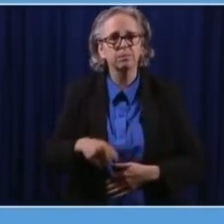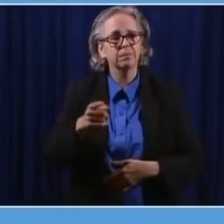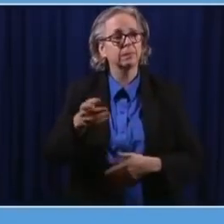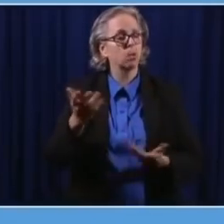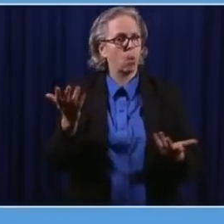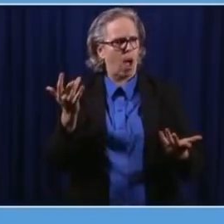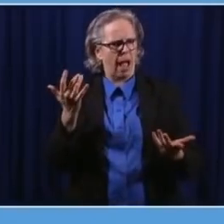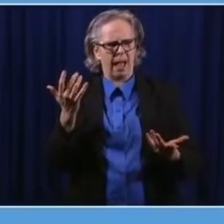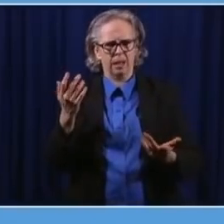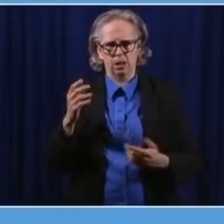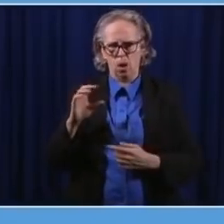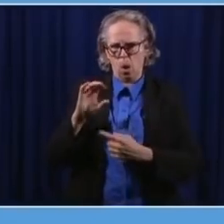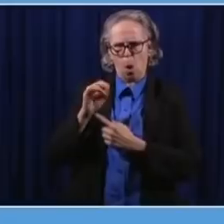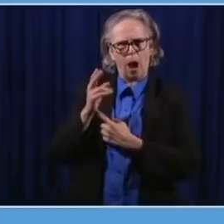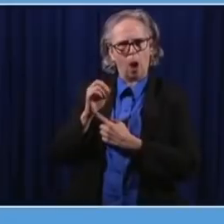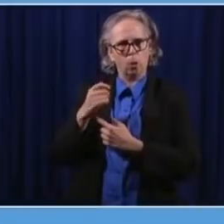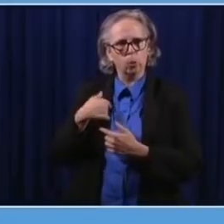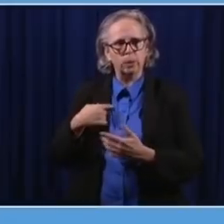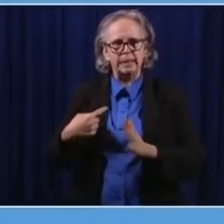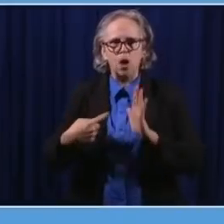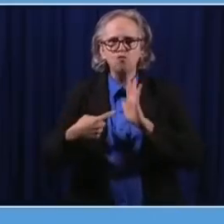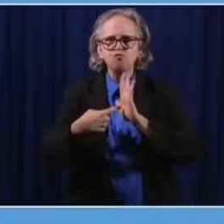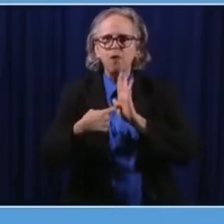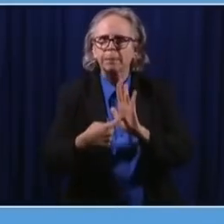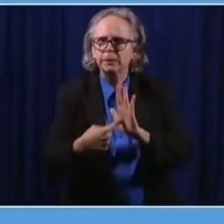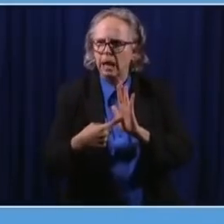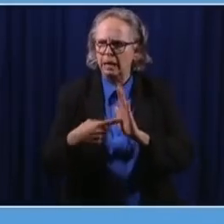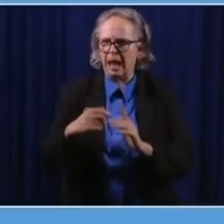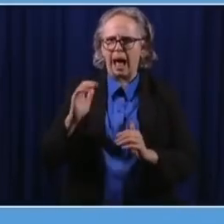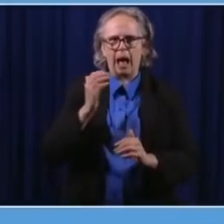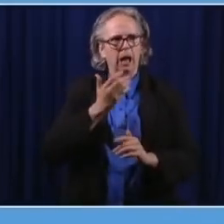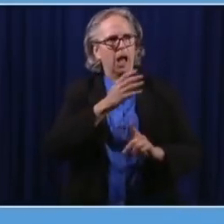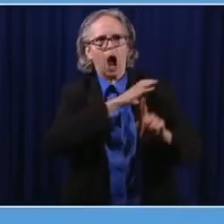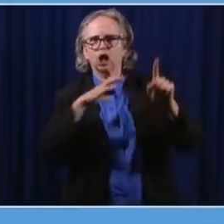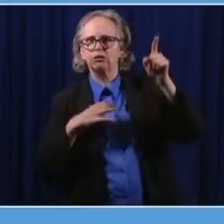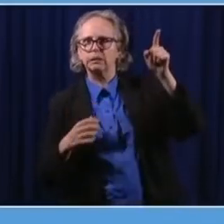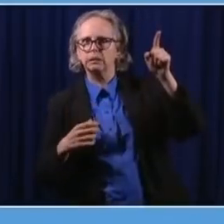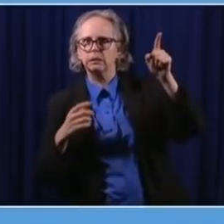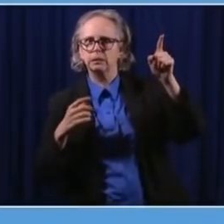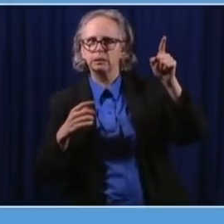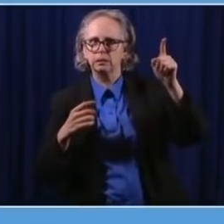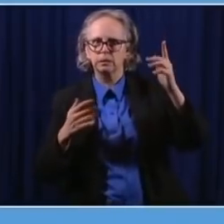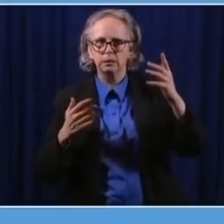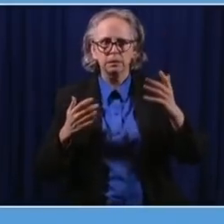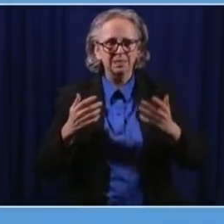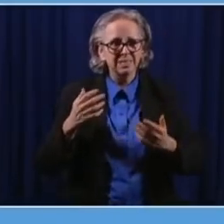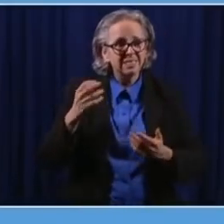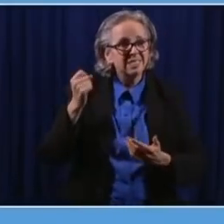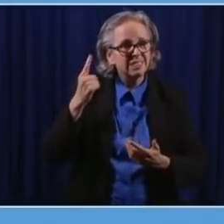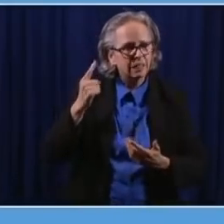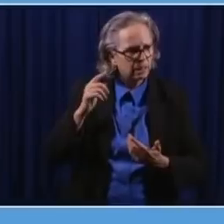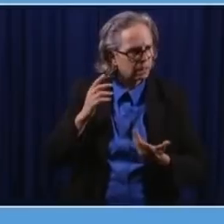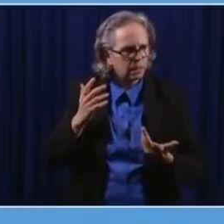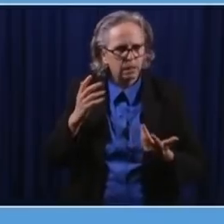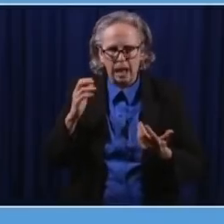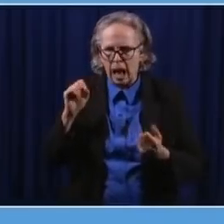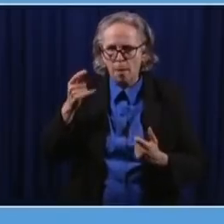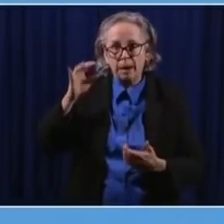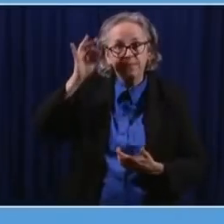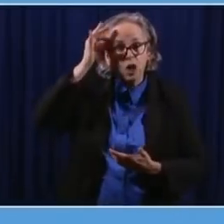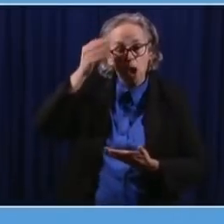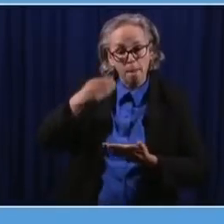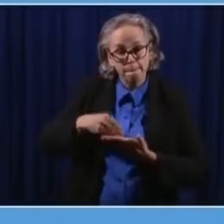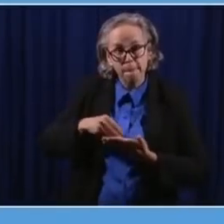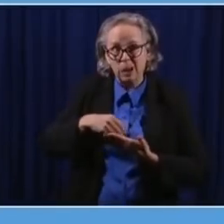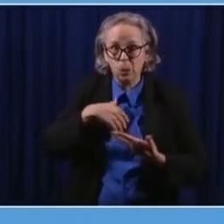counted, different assistance that comes in, federal funds. Many, many things are determined by what